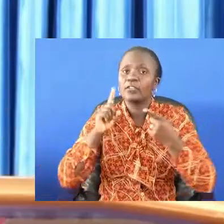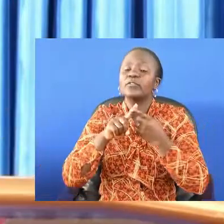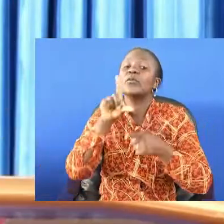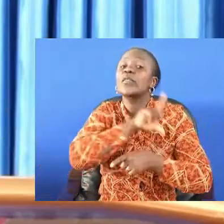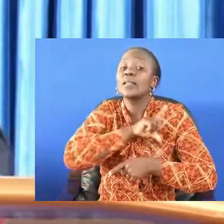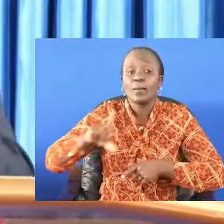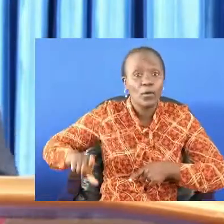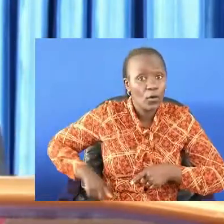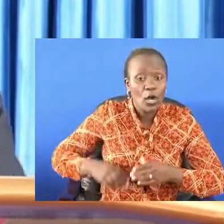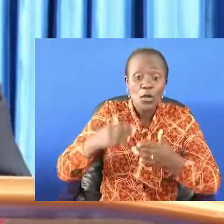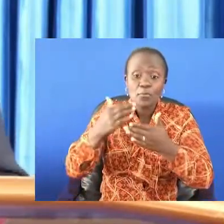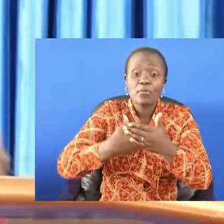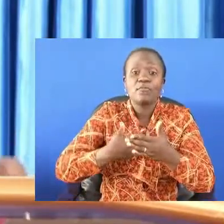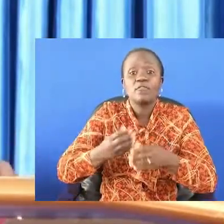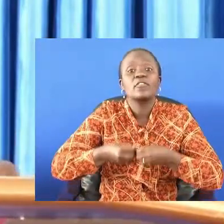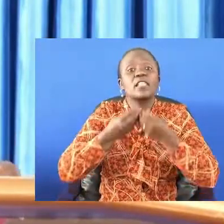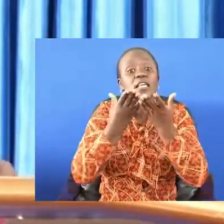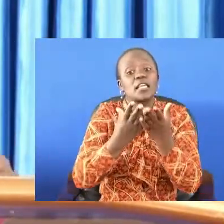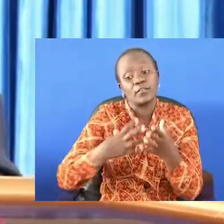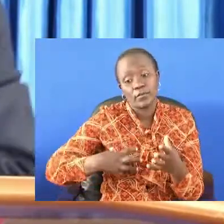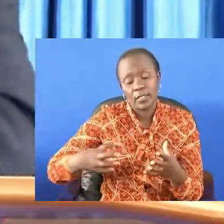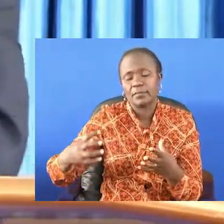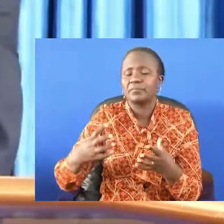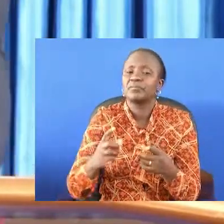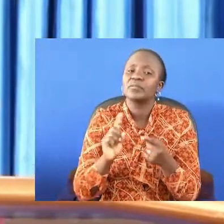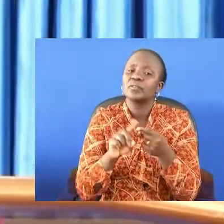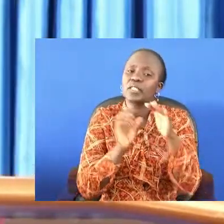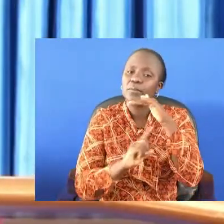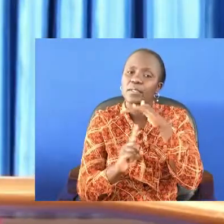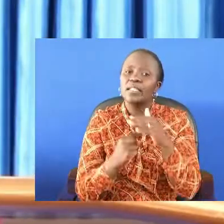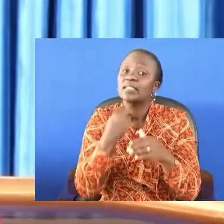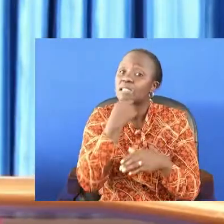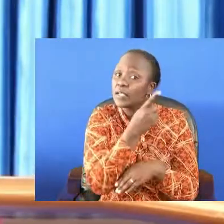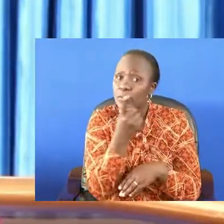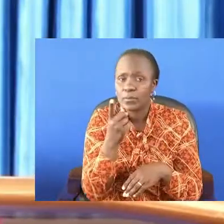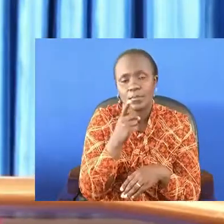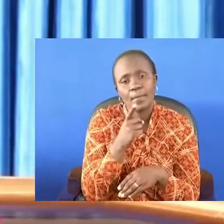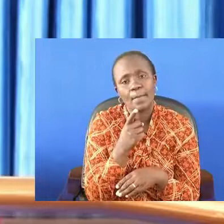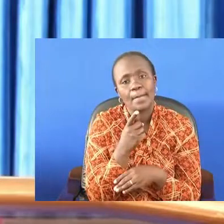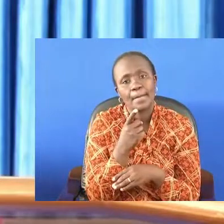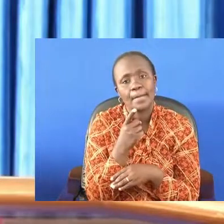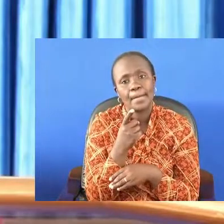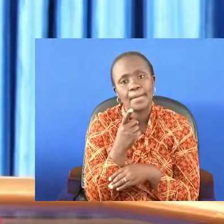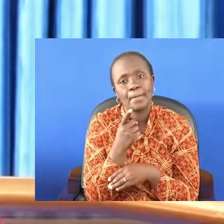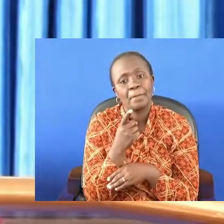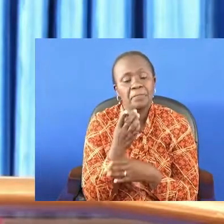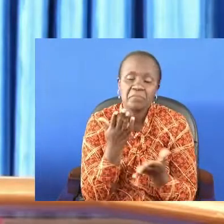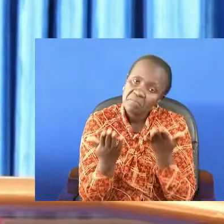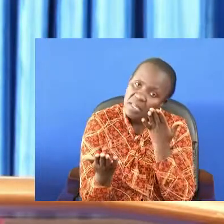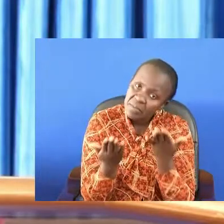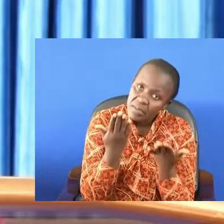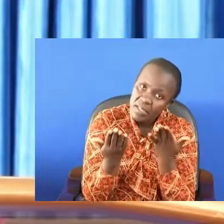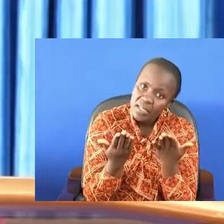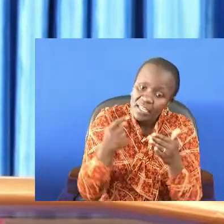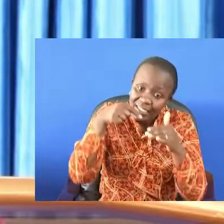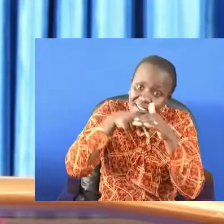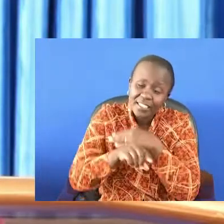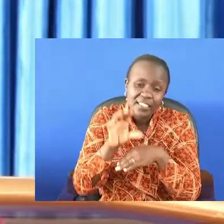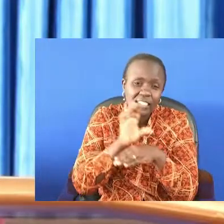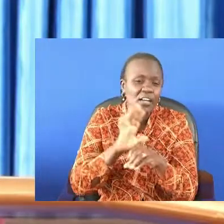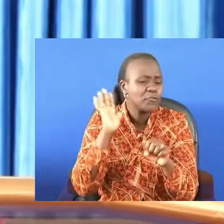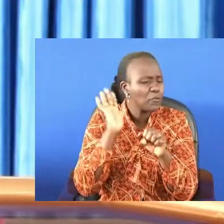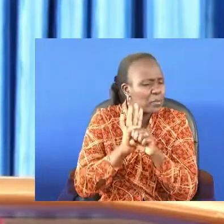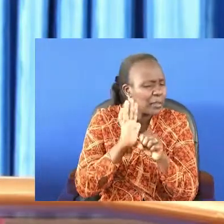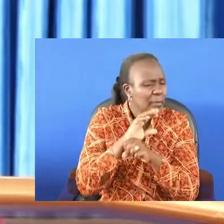the Lord before they gave to the ministry." Let me tell you, brothers and sisters, You may be in the church for